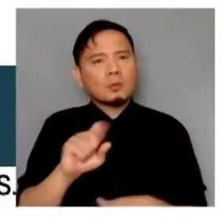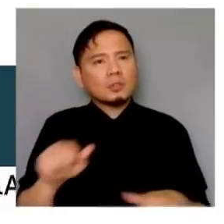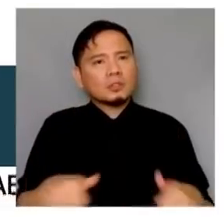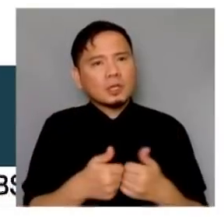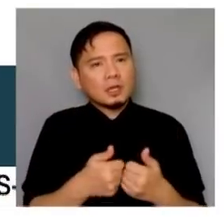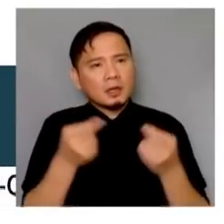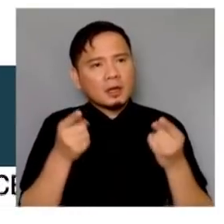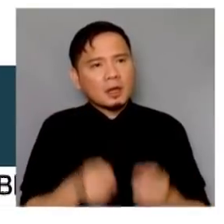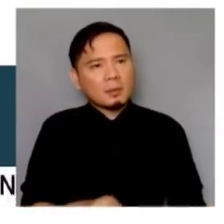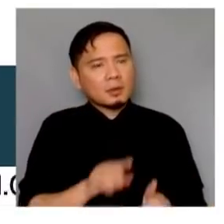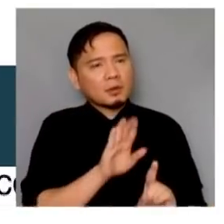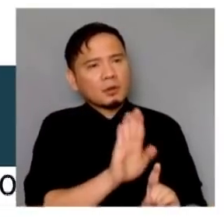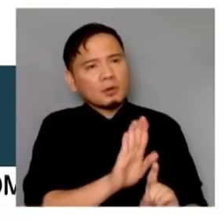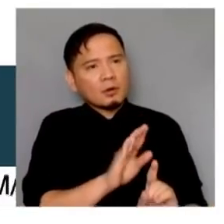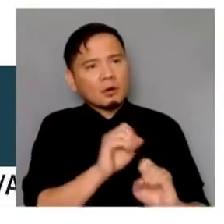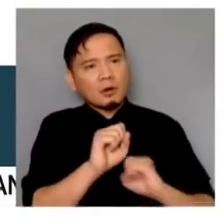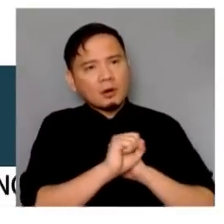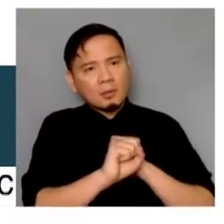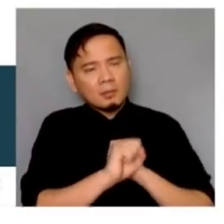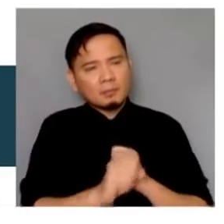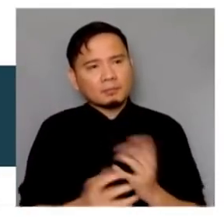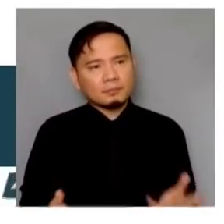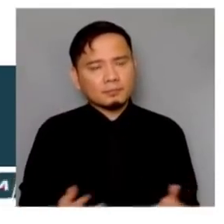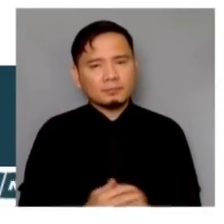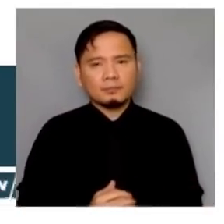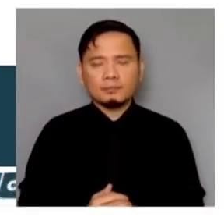met during the on the campaign trail?